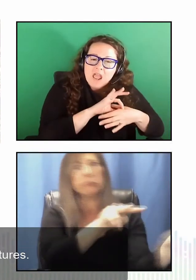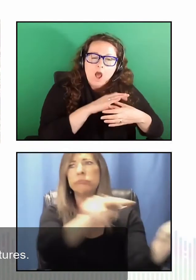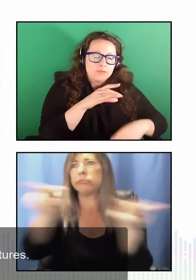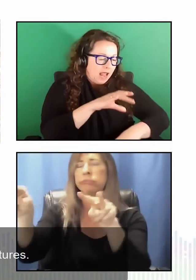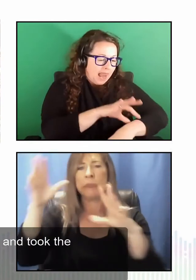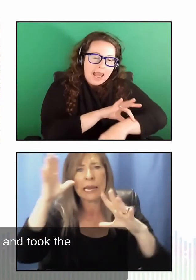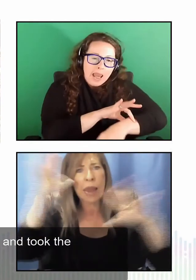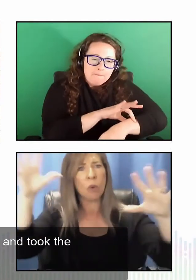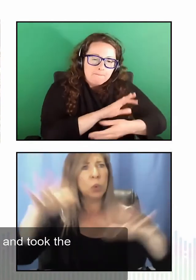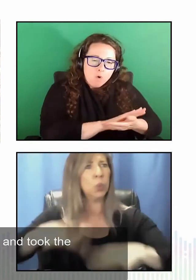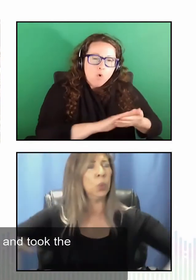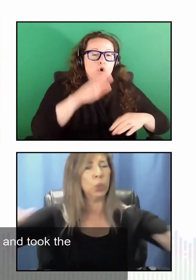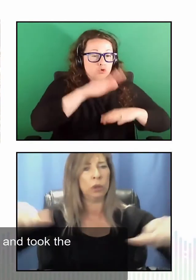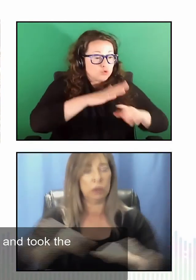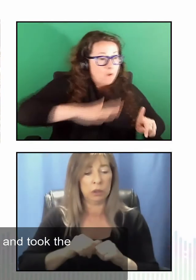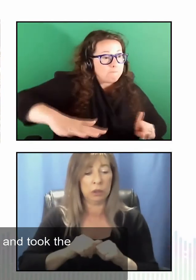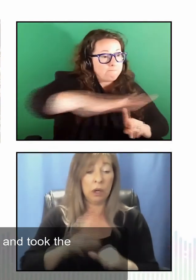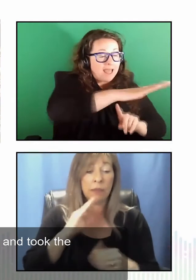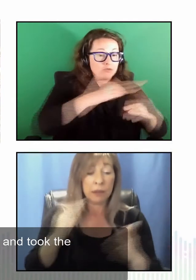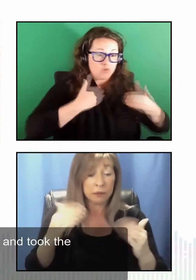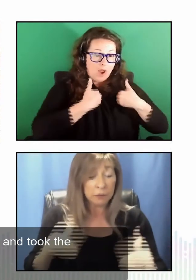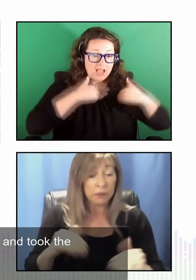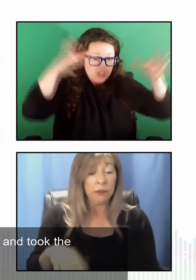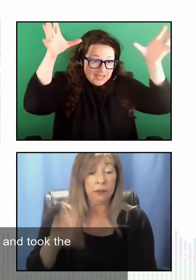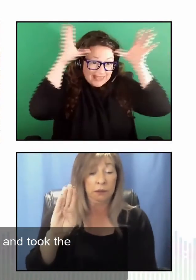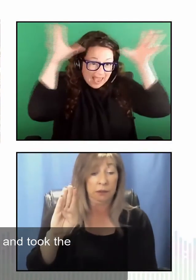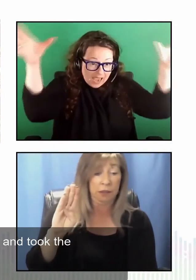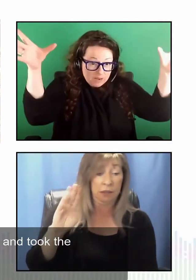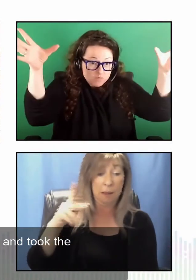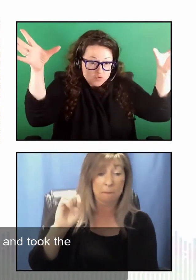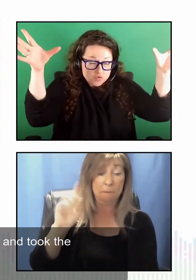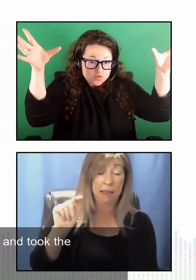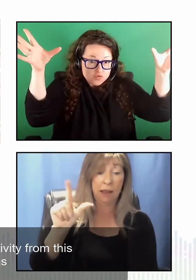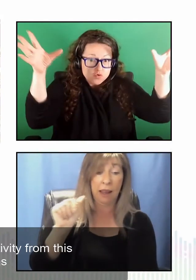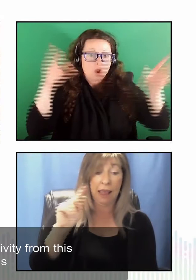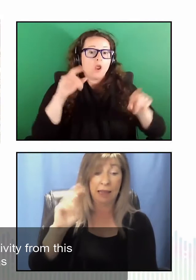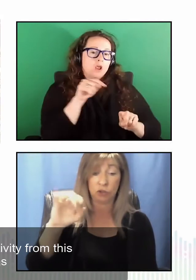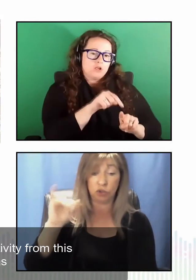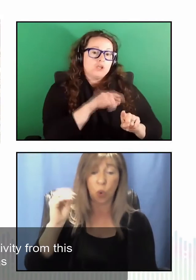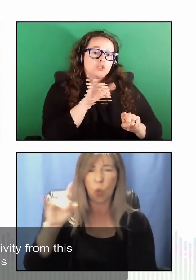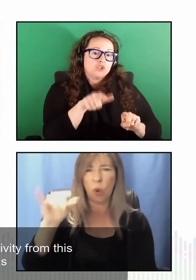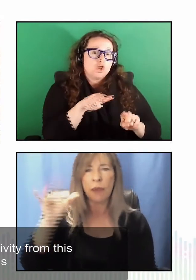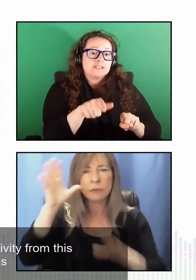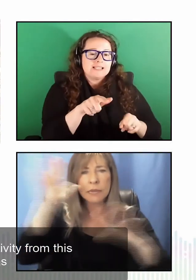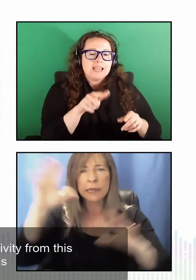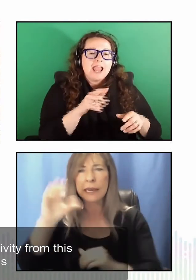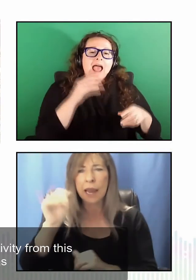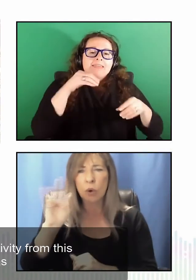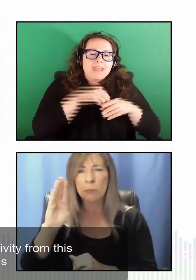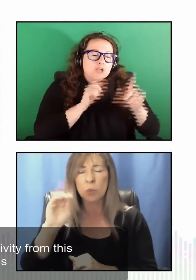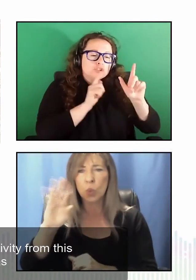we went out to Caribou Flats and took the community hunt on the Keel River, the Begade. The